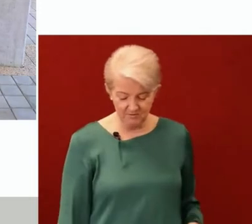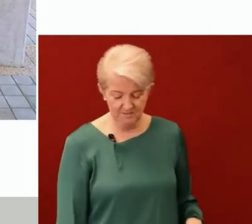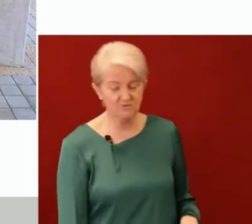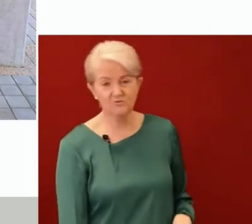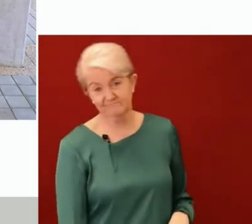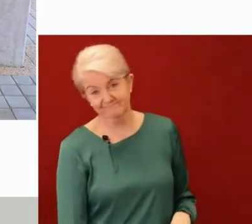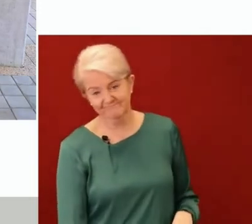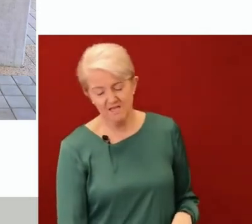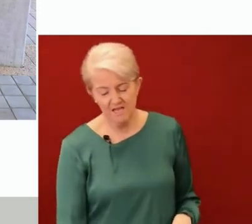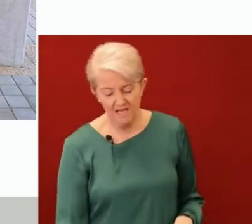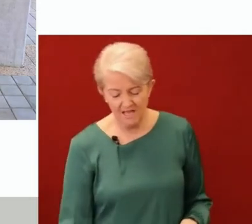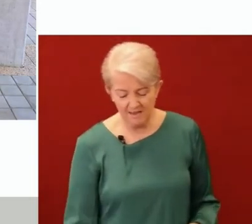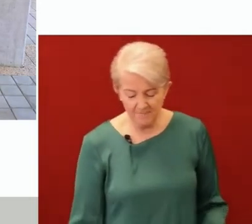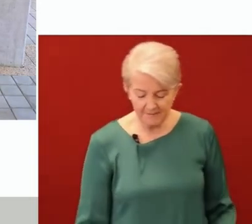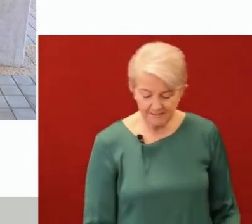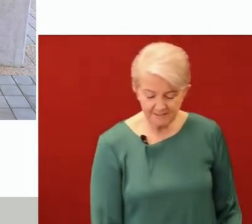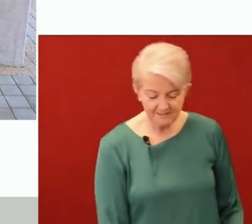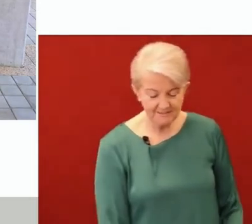put that on my door.